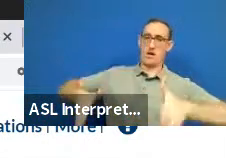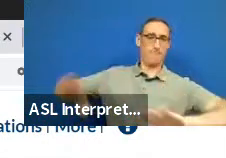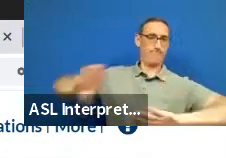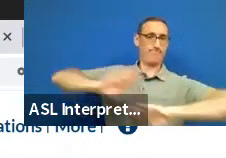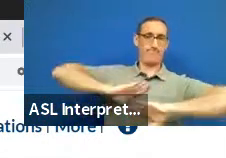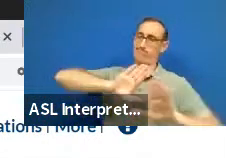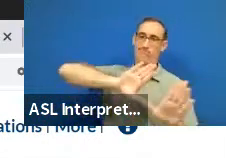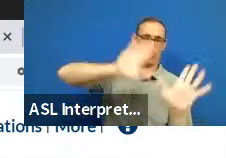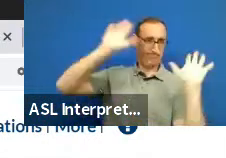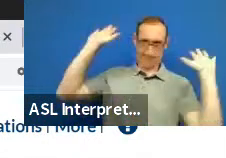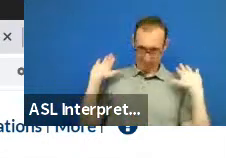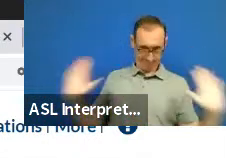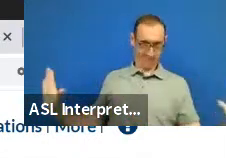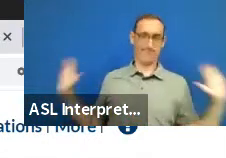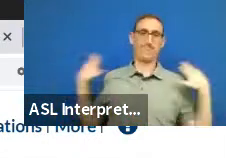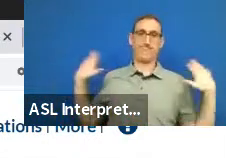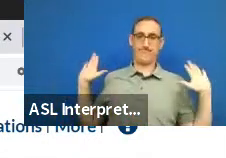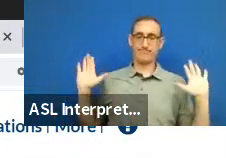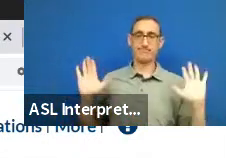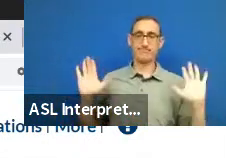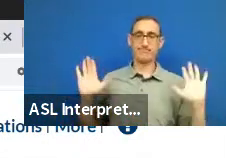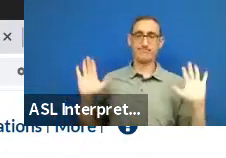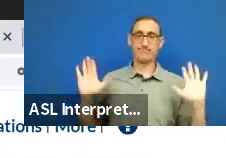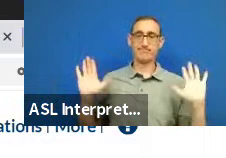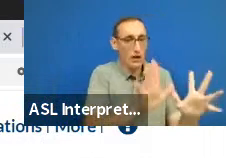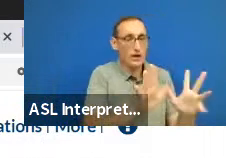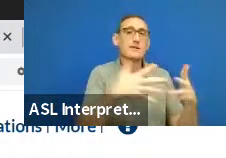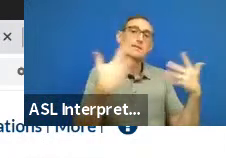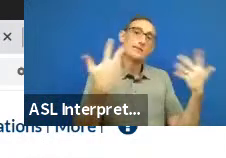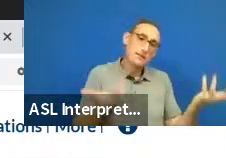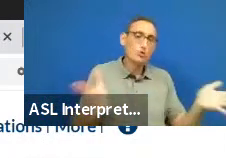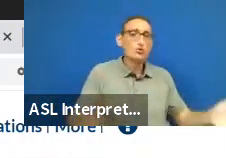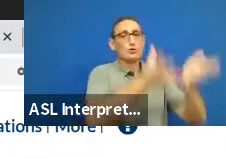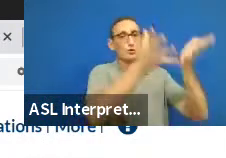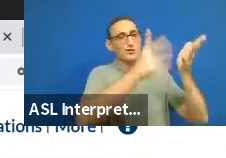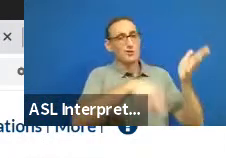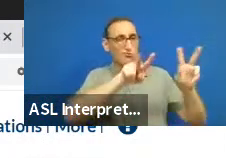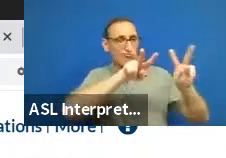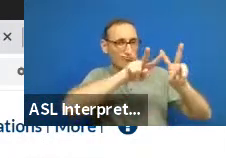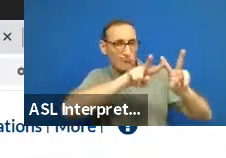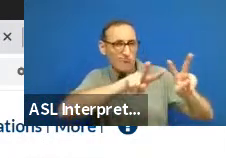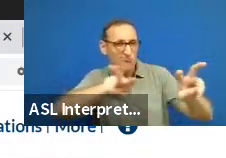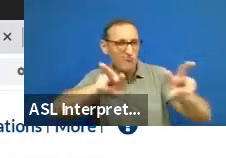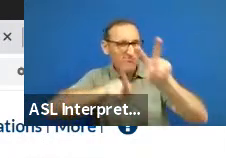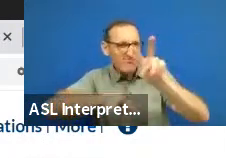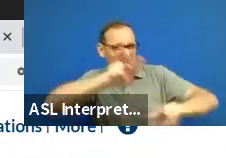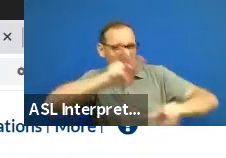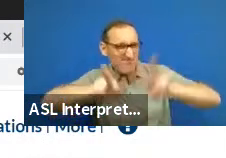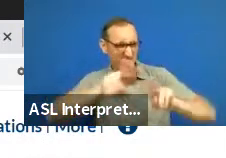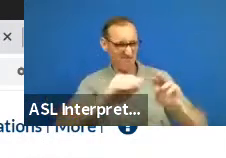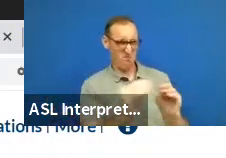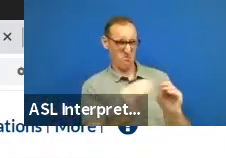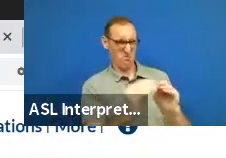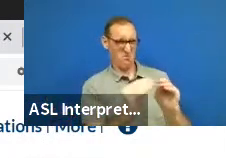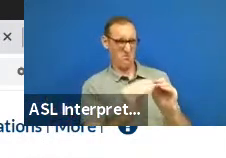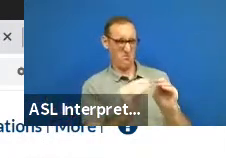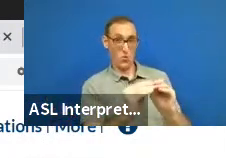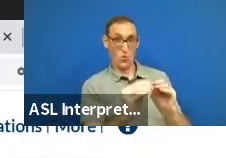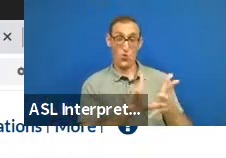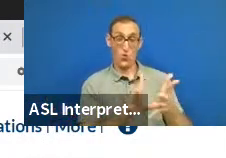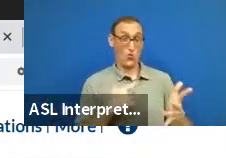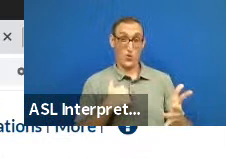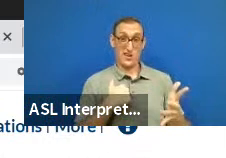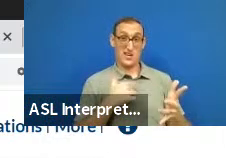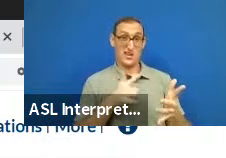So I would just encourage you to take a look. Again, none of this is, we're not wedded to this. So if